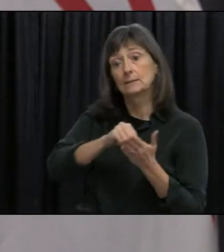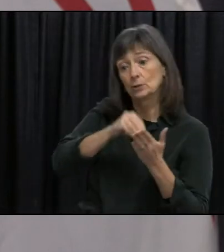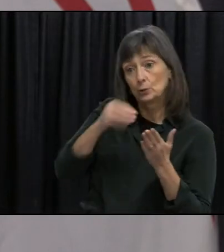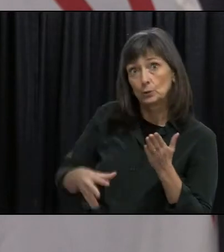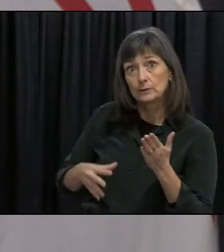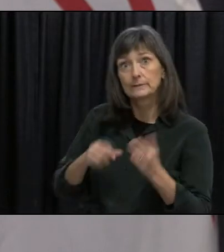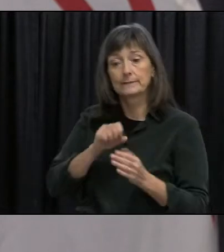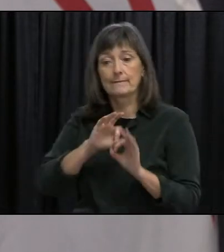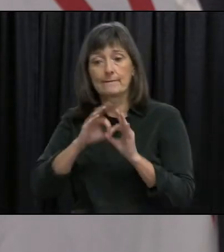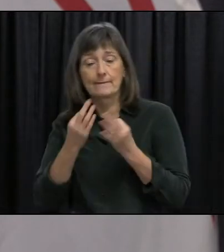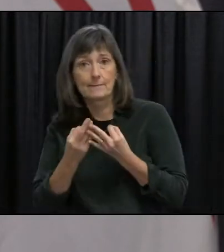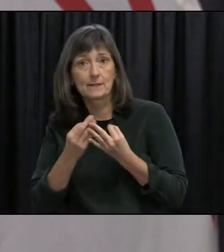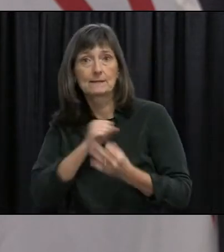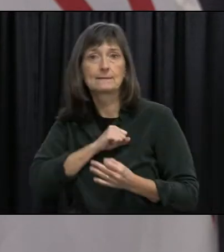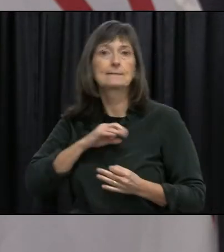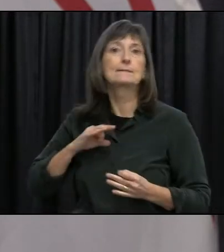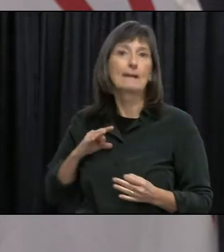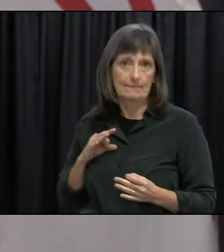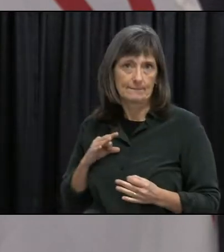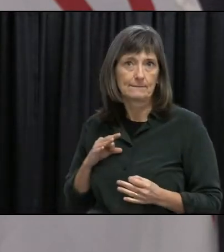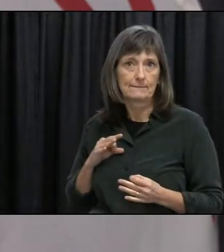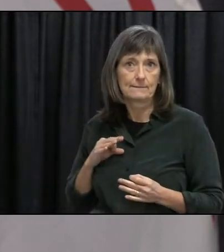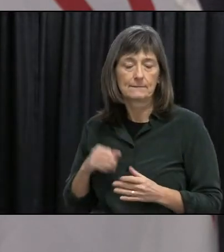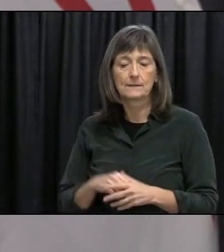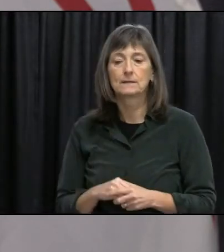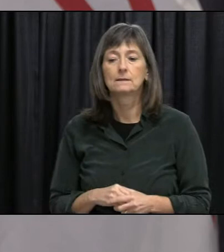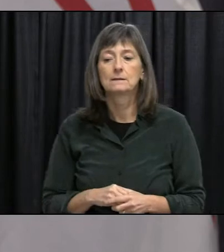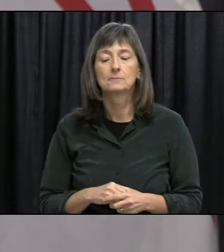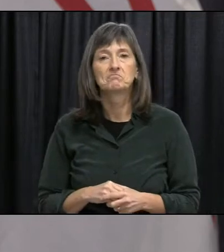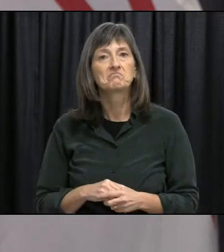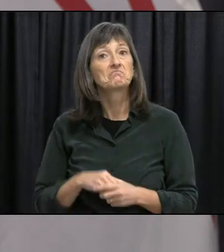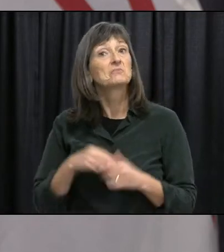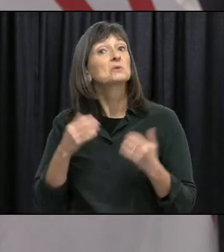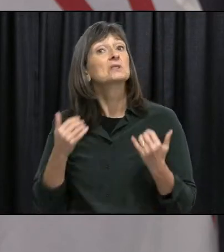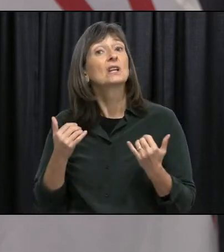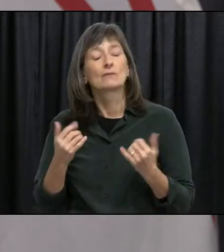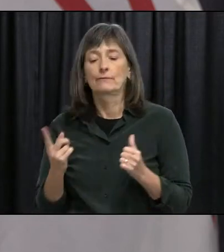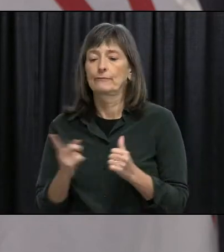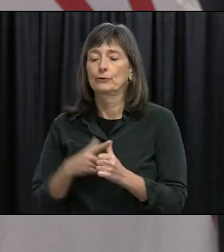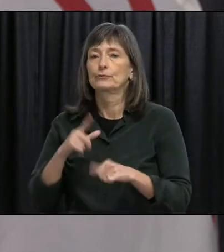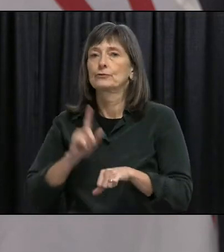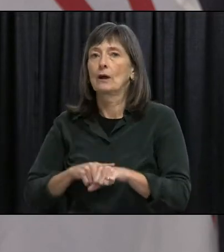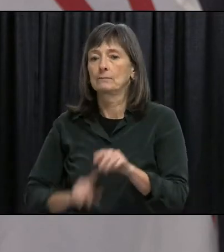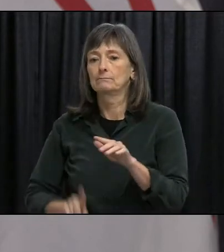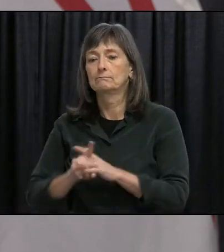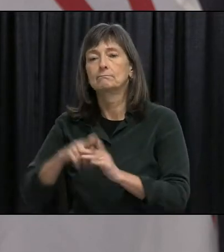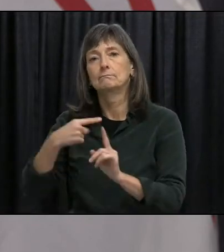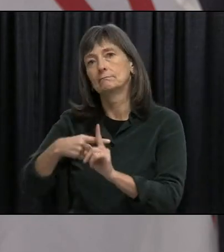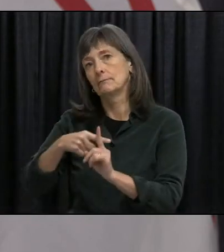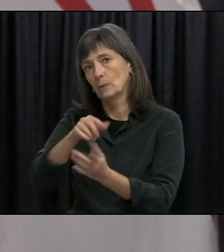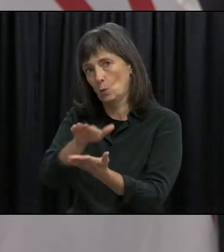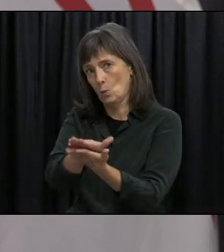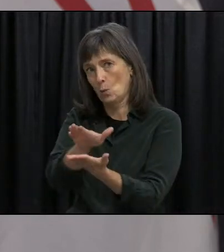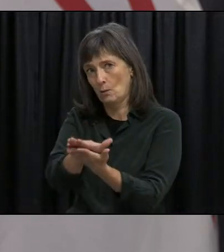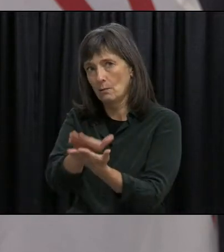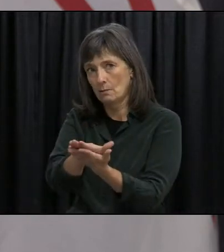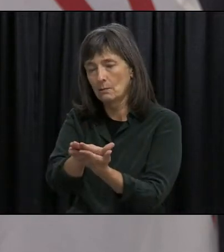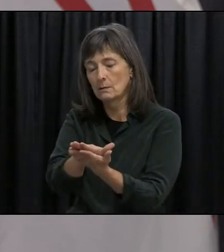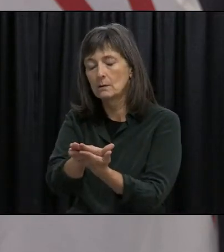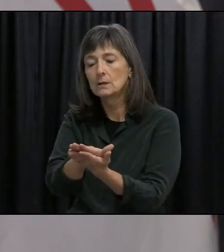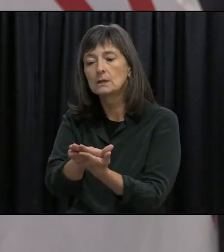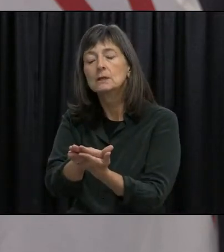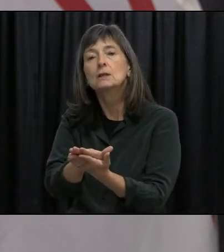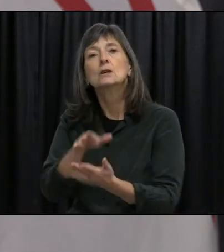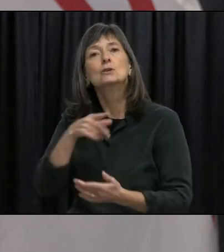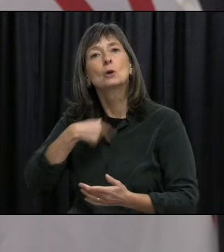mind. This is the first time that we've had a situation in a school, and we want